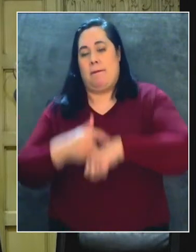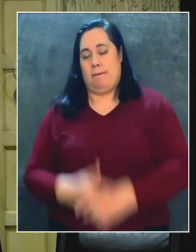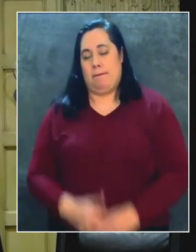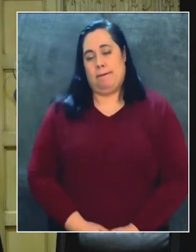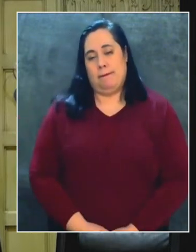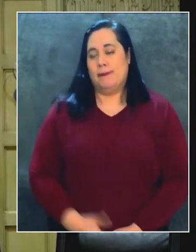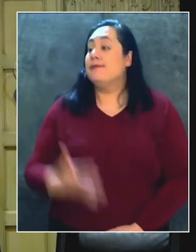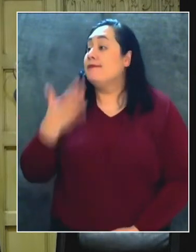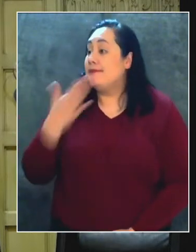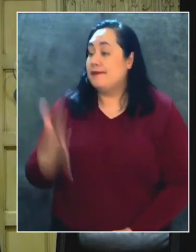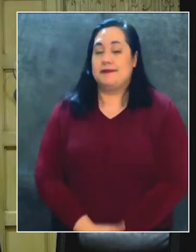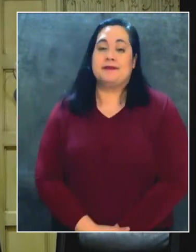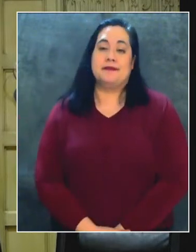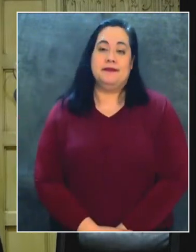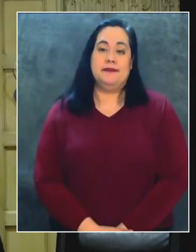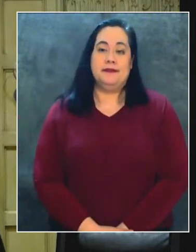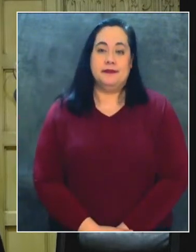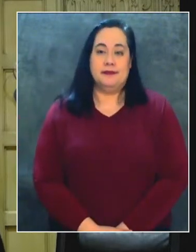Thank you.